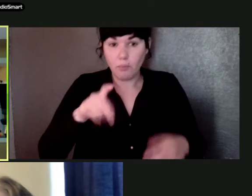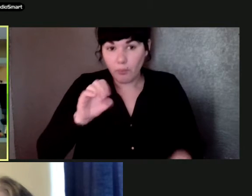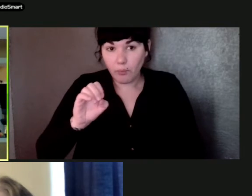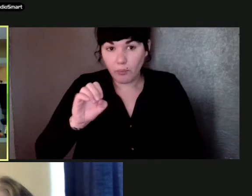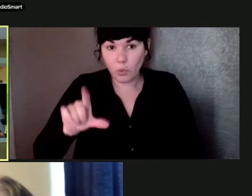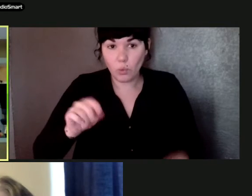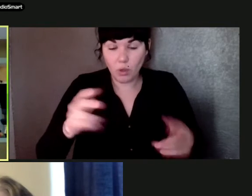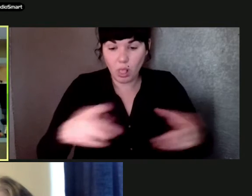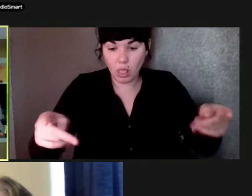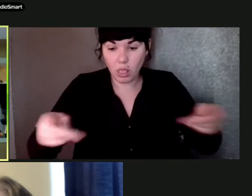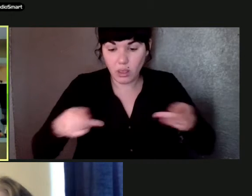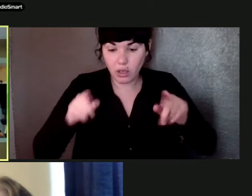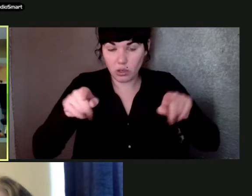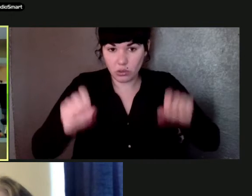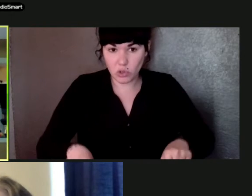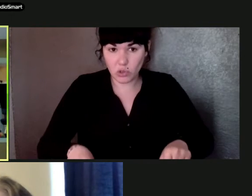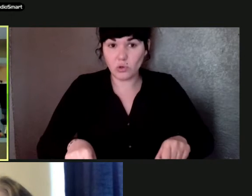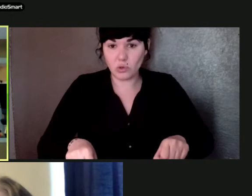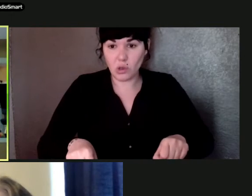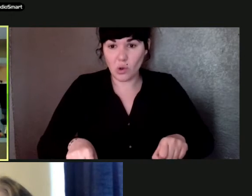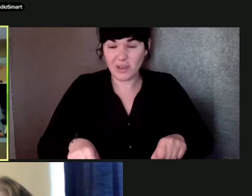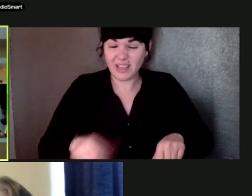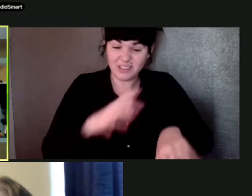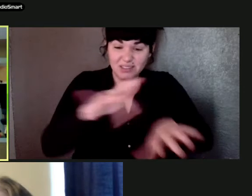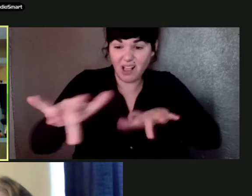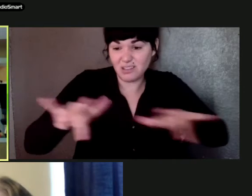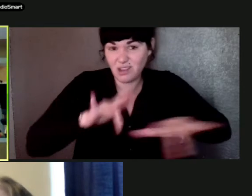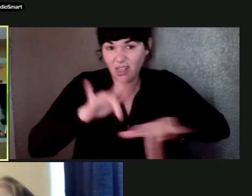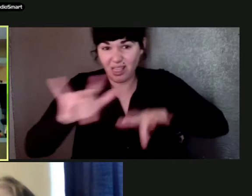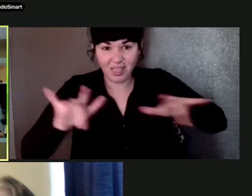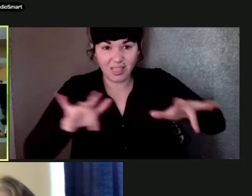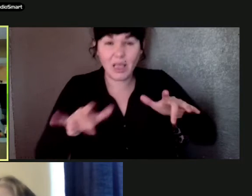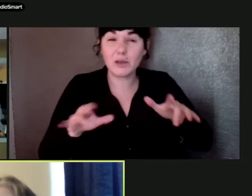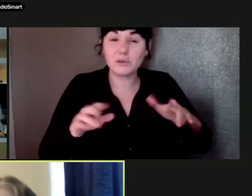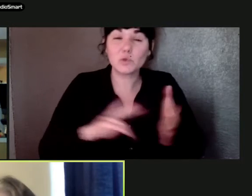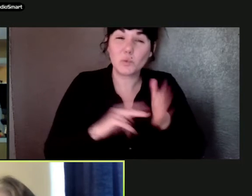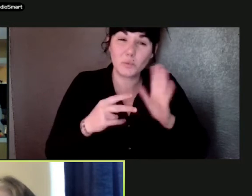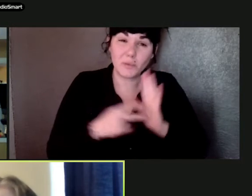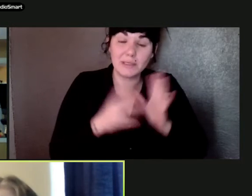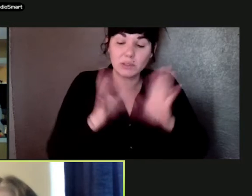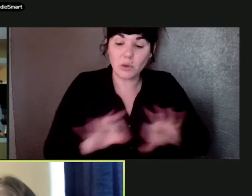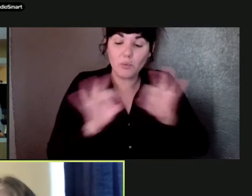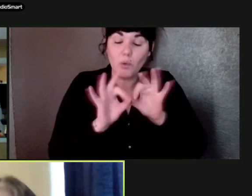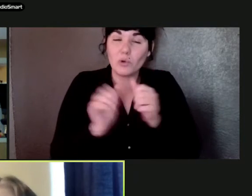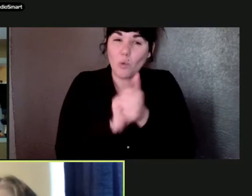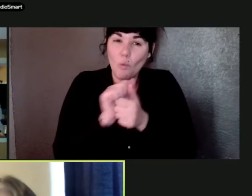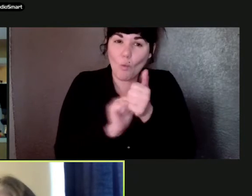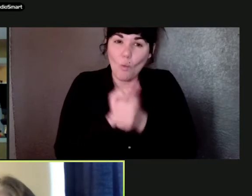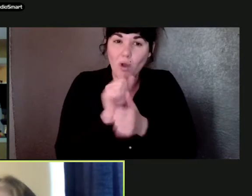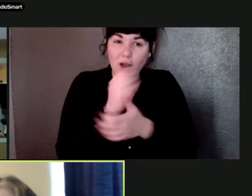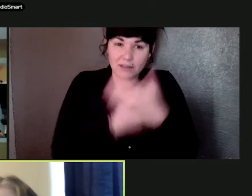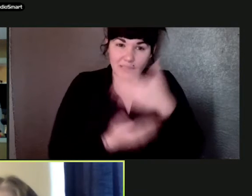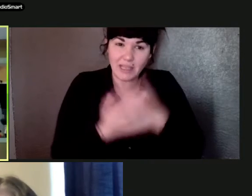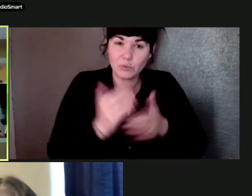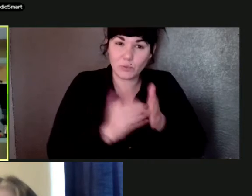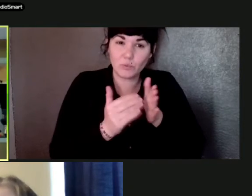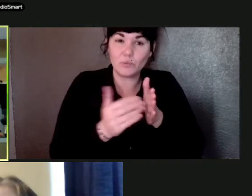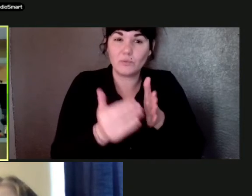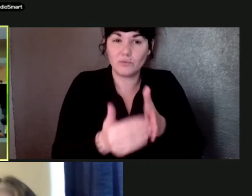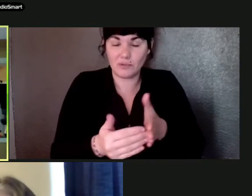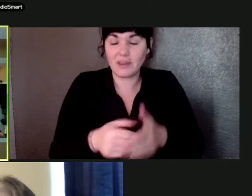it. Tell your little ones not to put their hands in their mouth. I know that's really hard as a former preschool teacher,